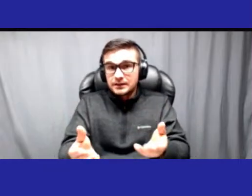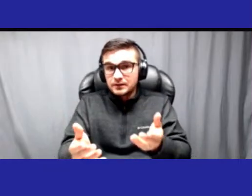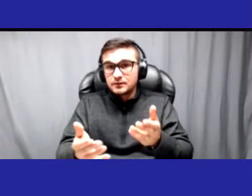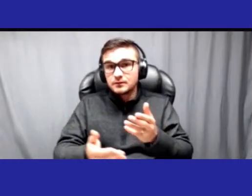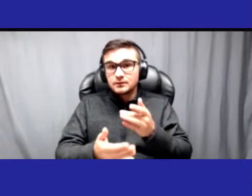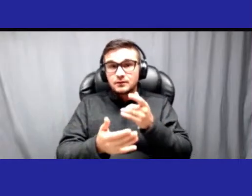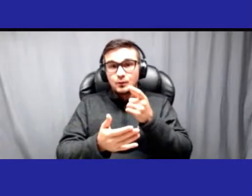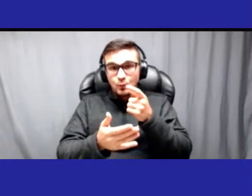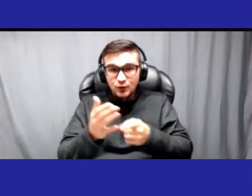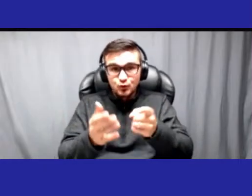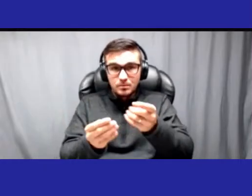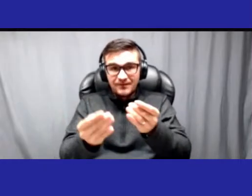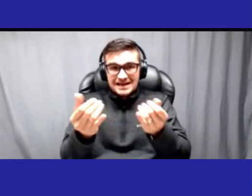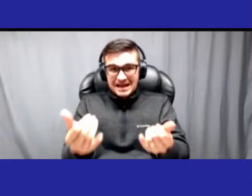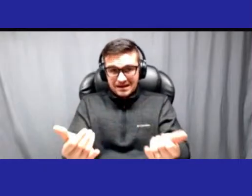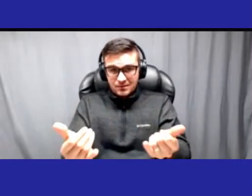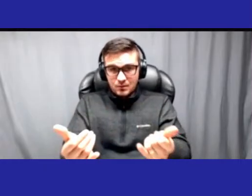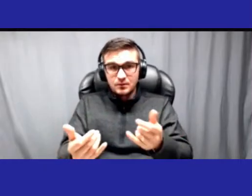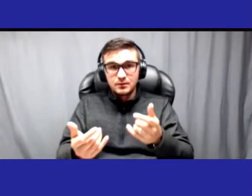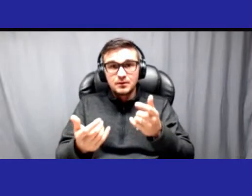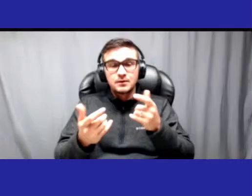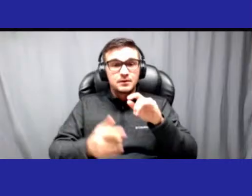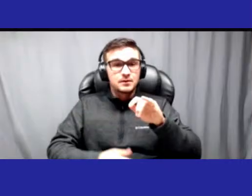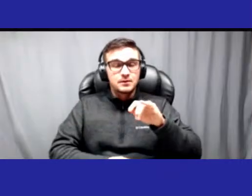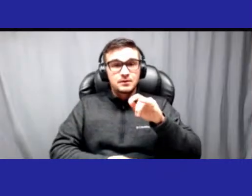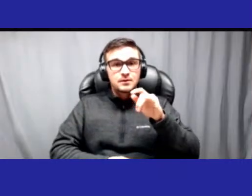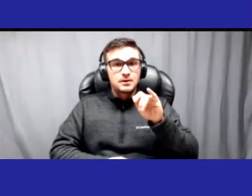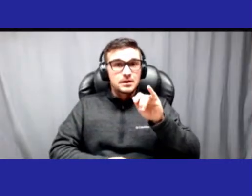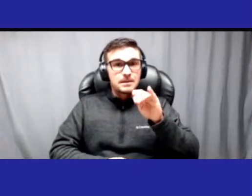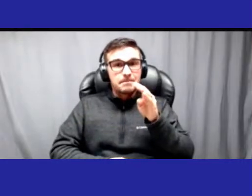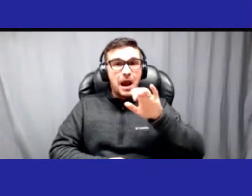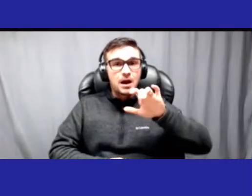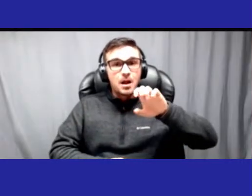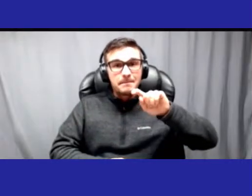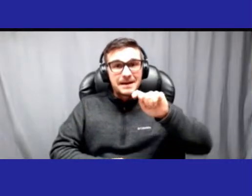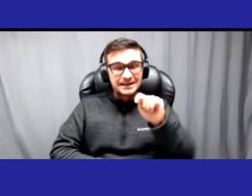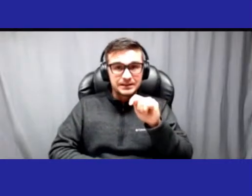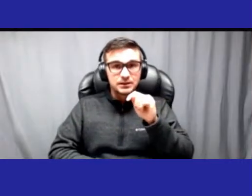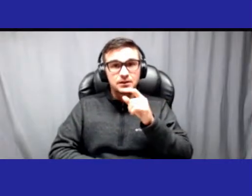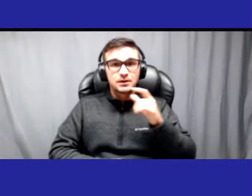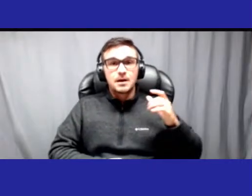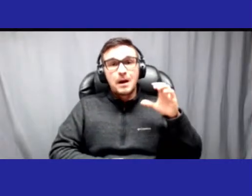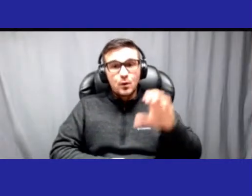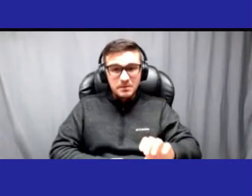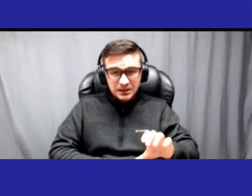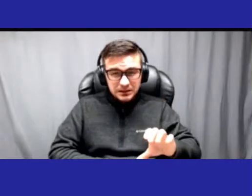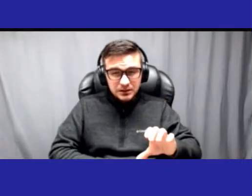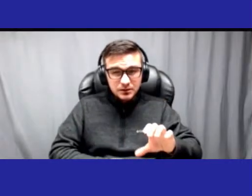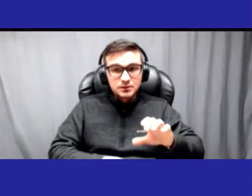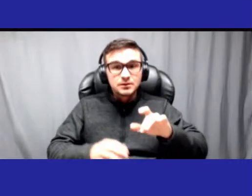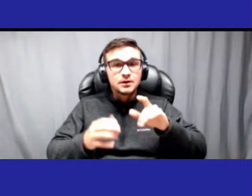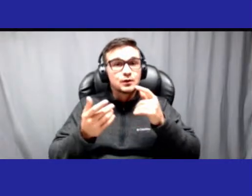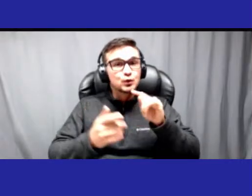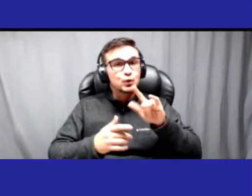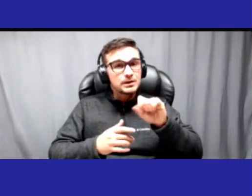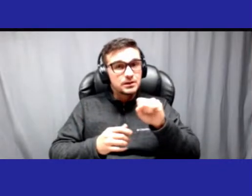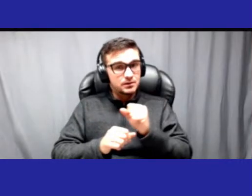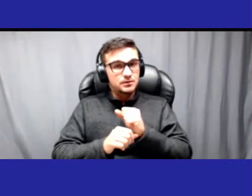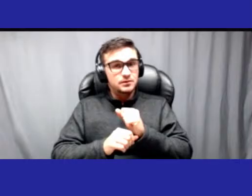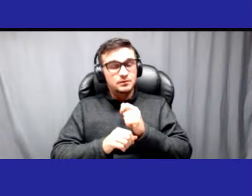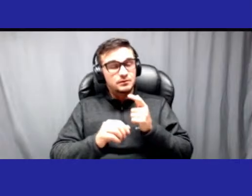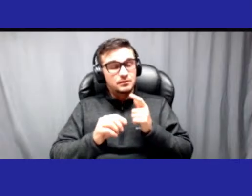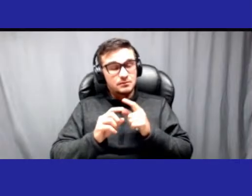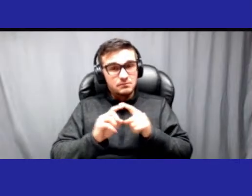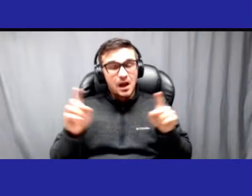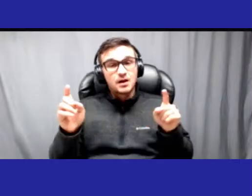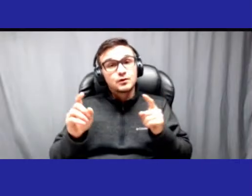now, which is empanelment, right, and the tools that make clinics stronger. But it's still true that it was